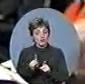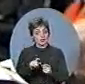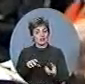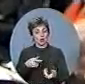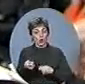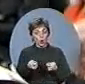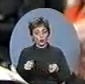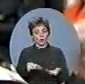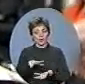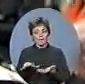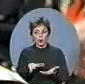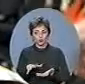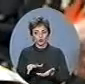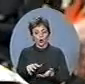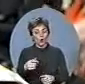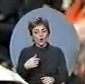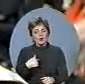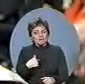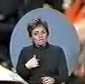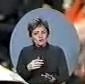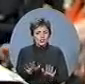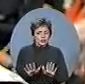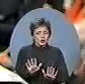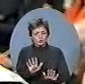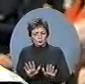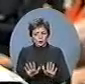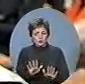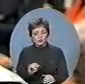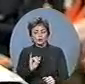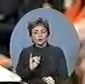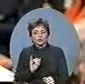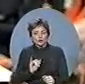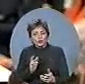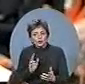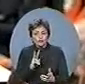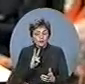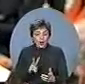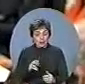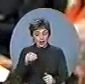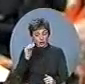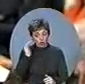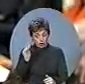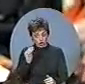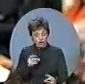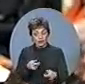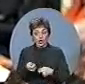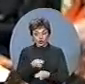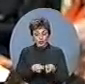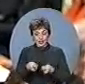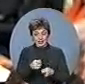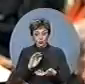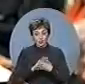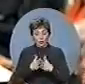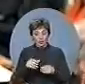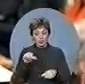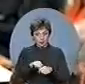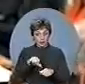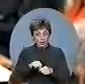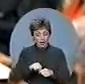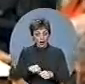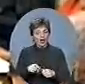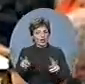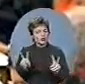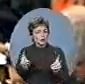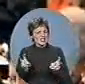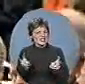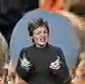that those particular oil industry executives were being quoted in context, but if they were, Mr. Speaker, of course, I look forward to their support when the government